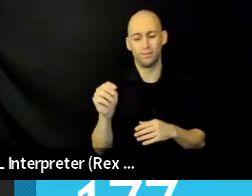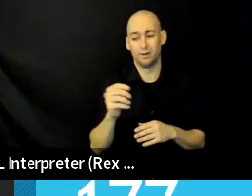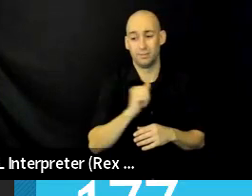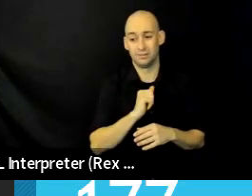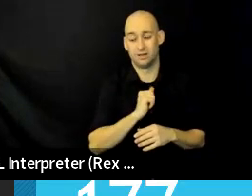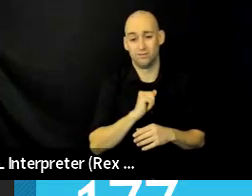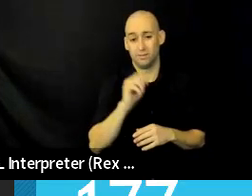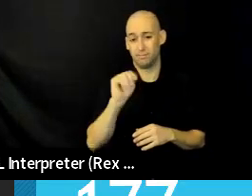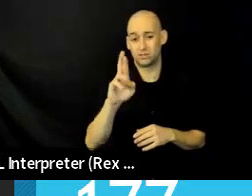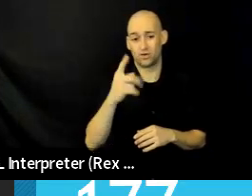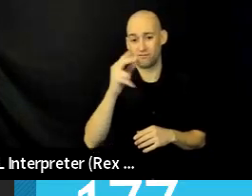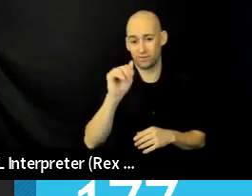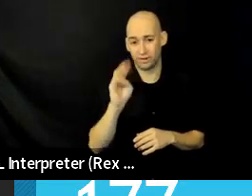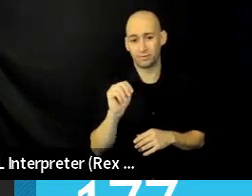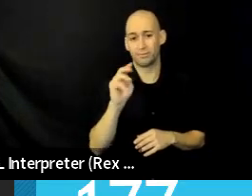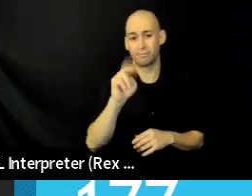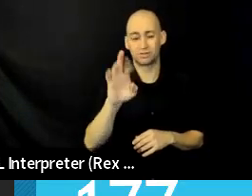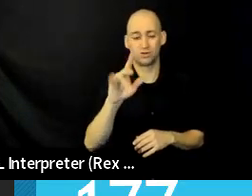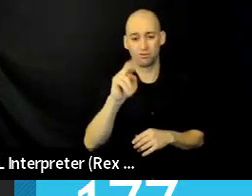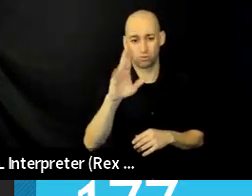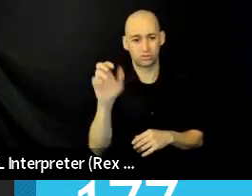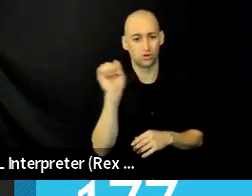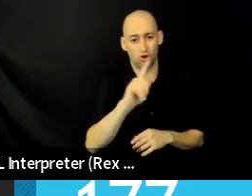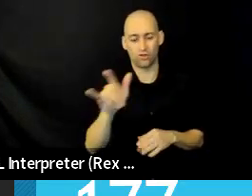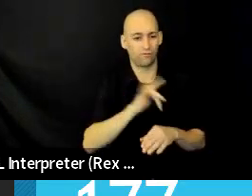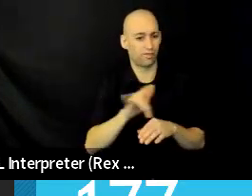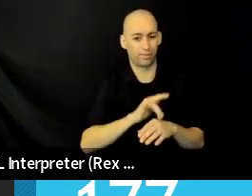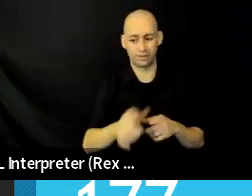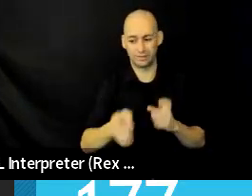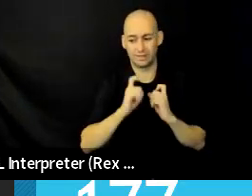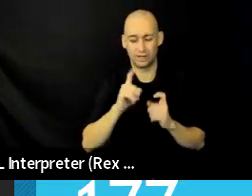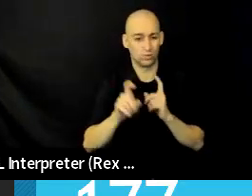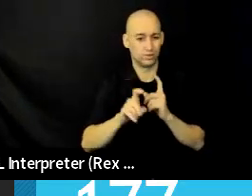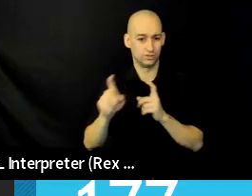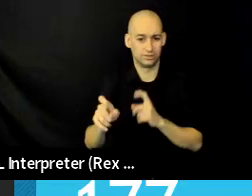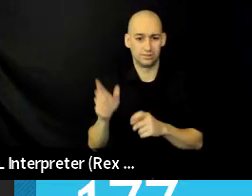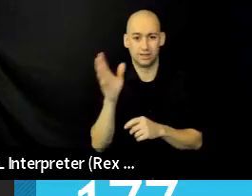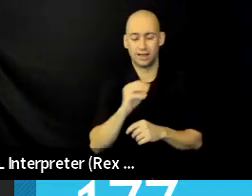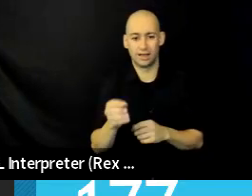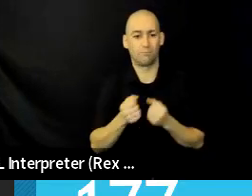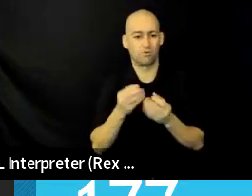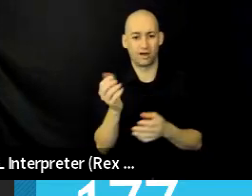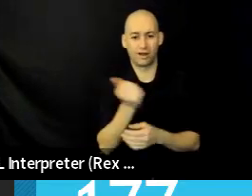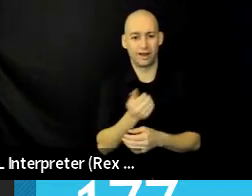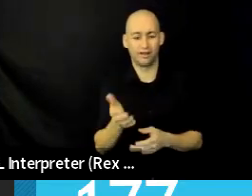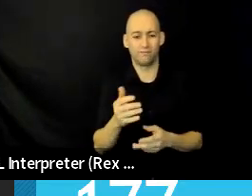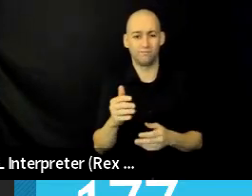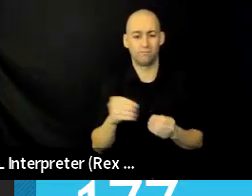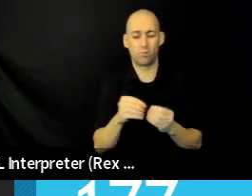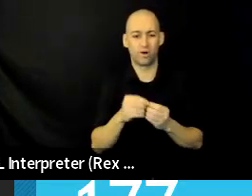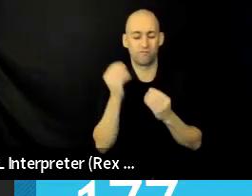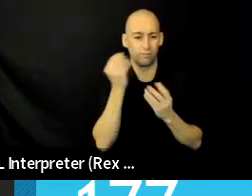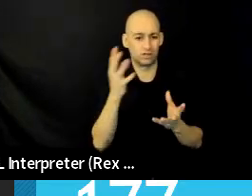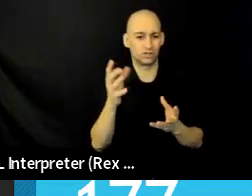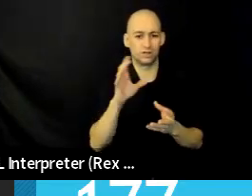Myself, Mr. Pham, Ms. Florence are all available to take any questions and provide any further information that the